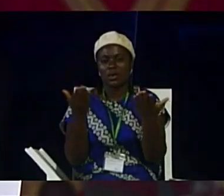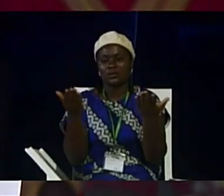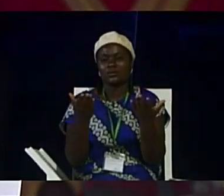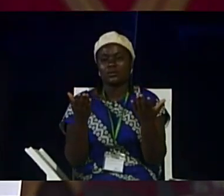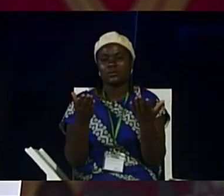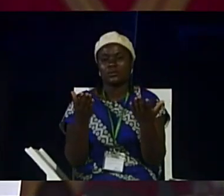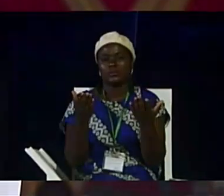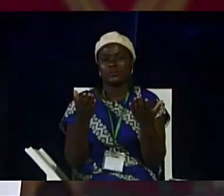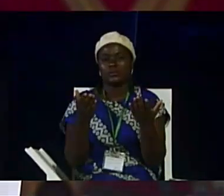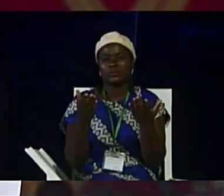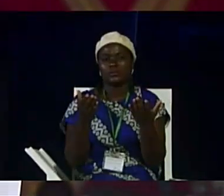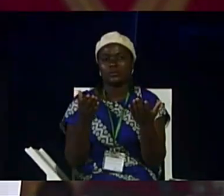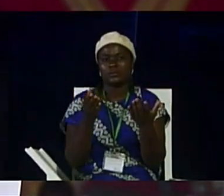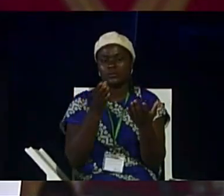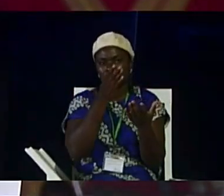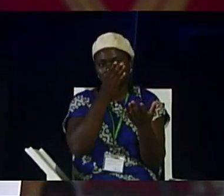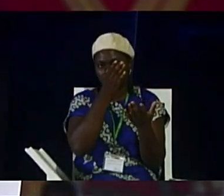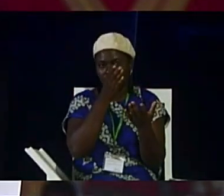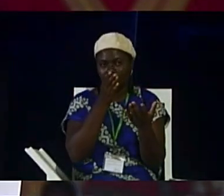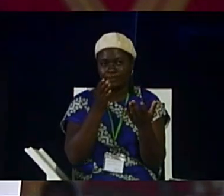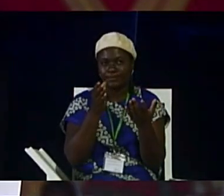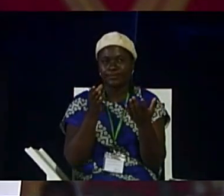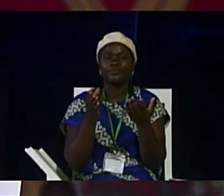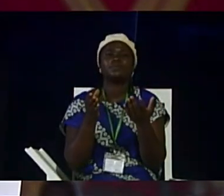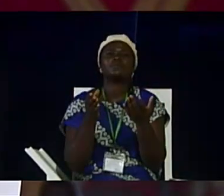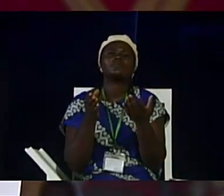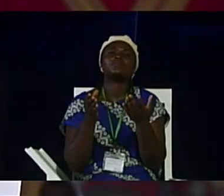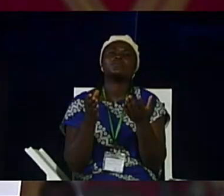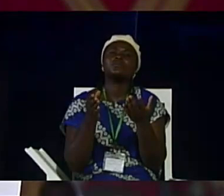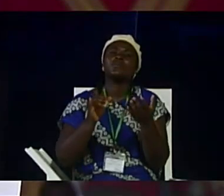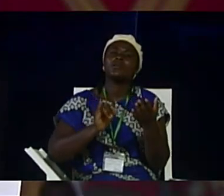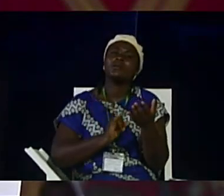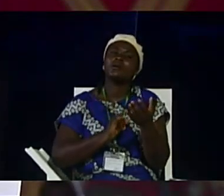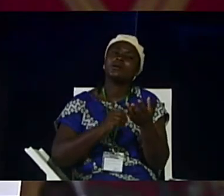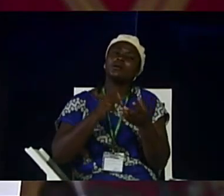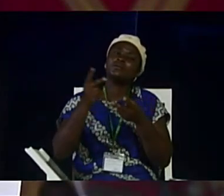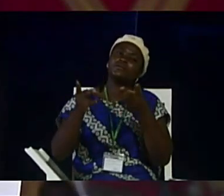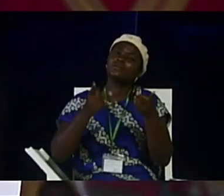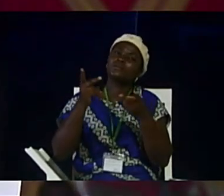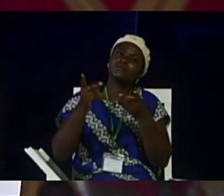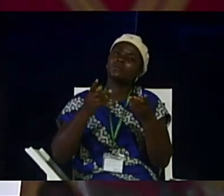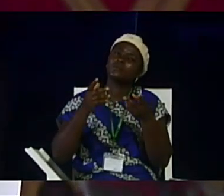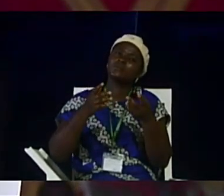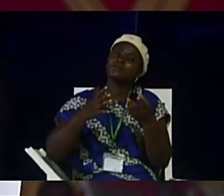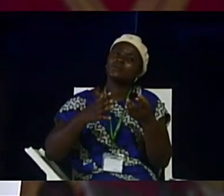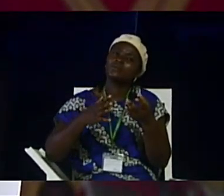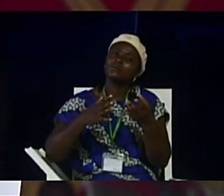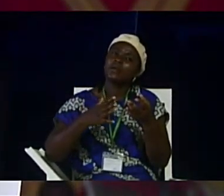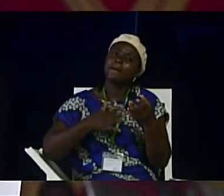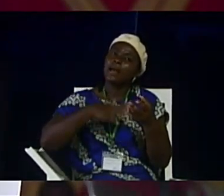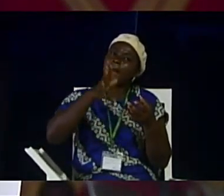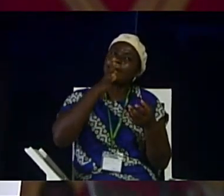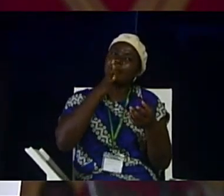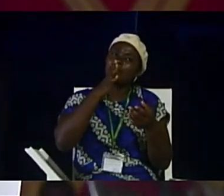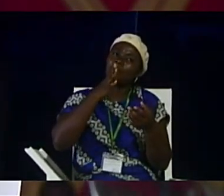to check on my mom, who my senior sister takes care of. My mom is